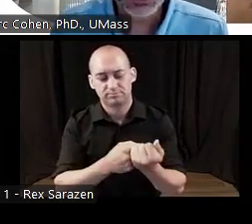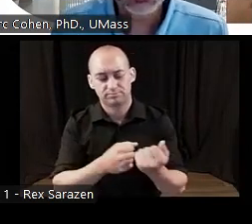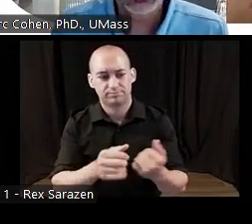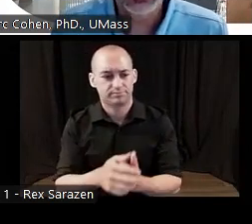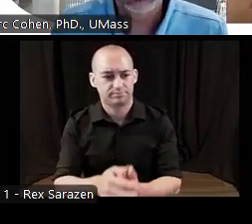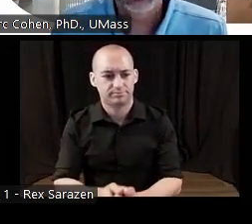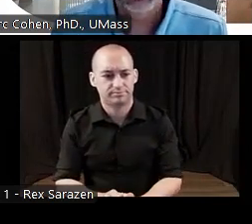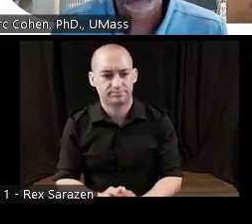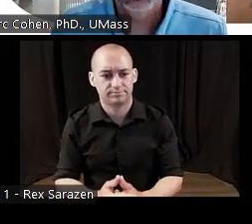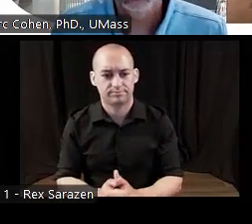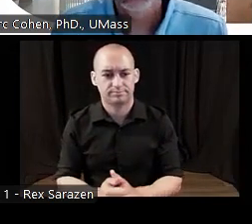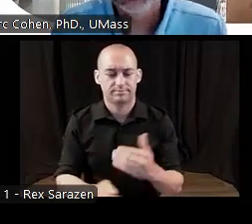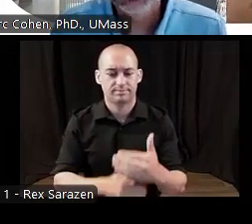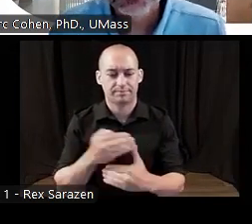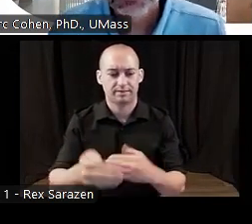Next slide.